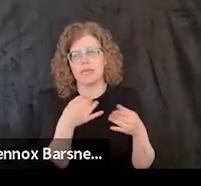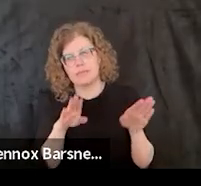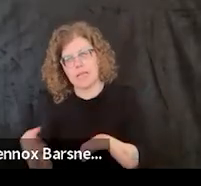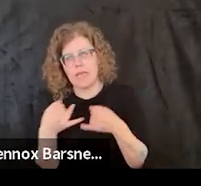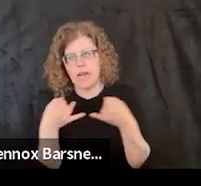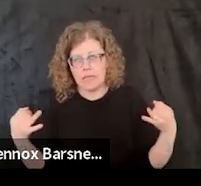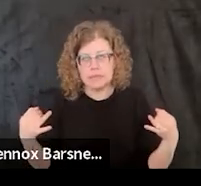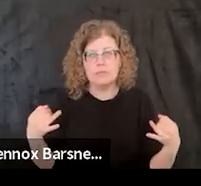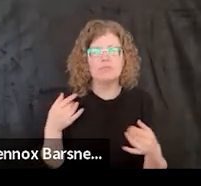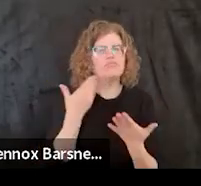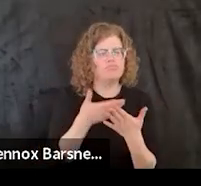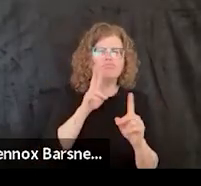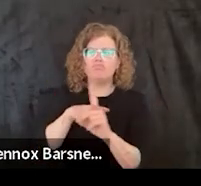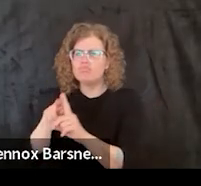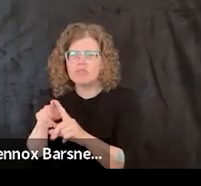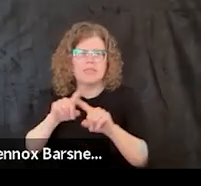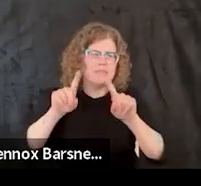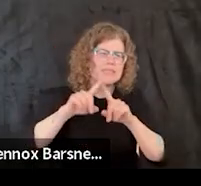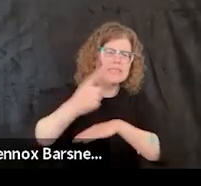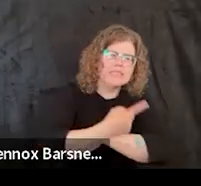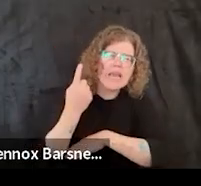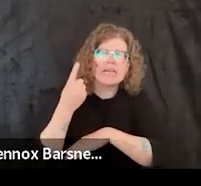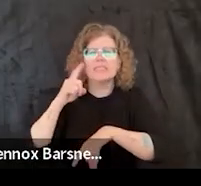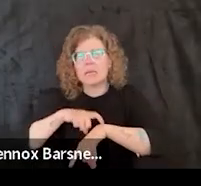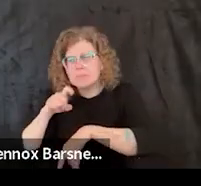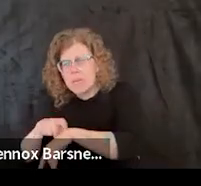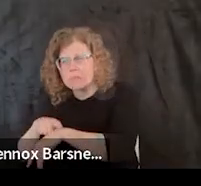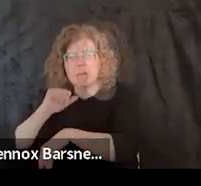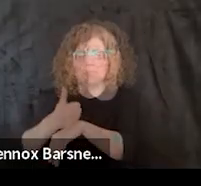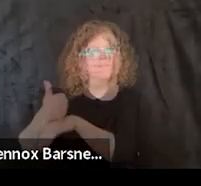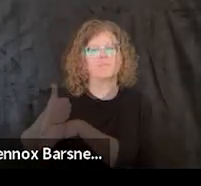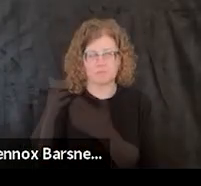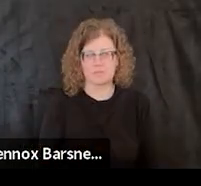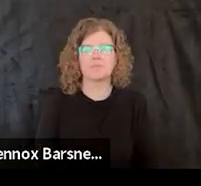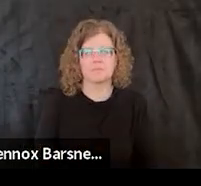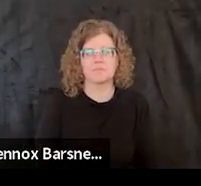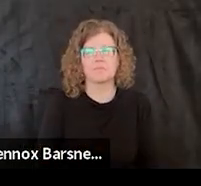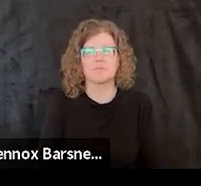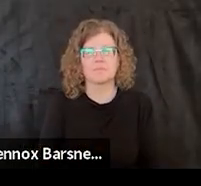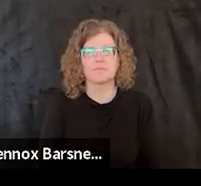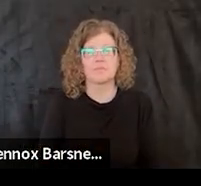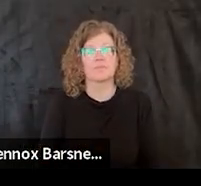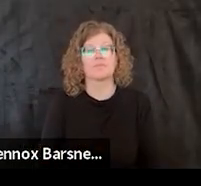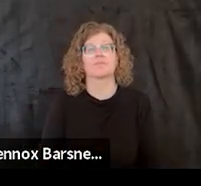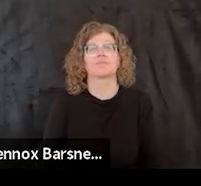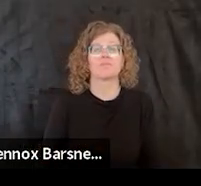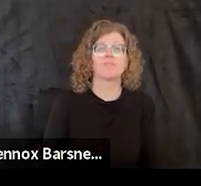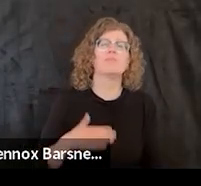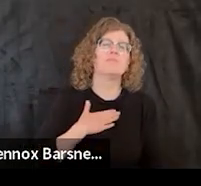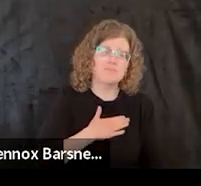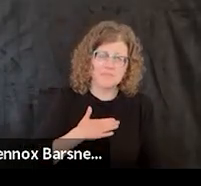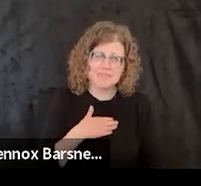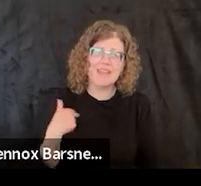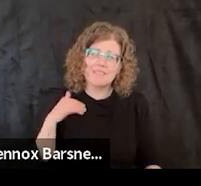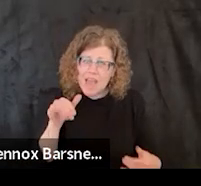different times of day to help accommodate various schedules. Please take advantage of these if questions